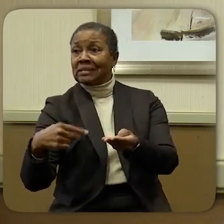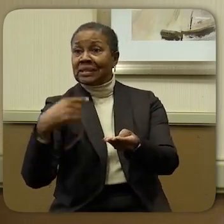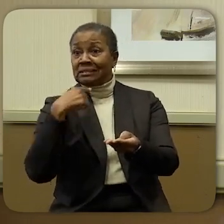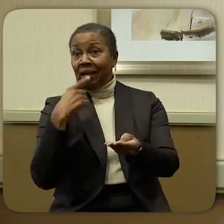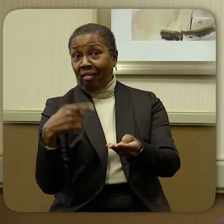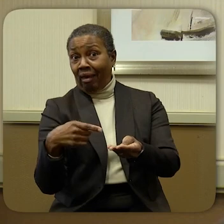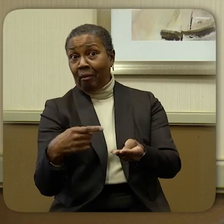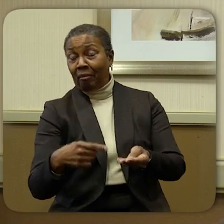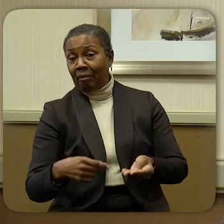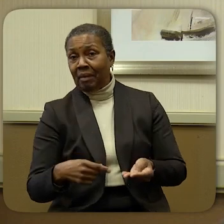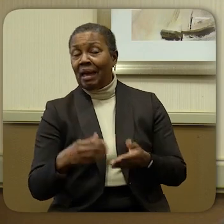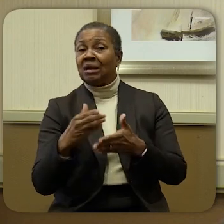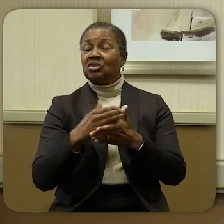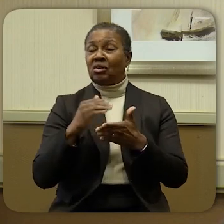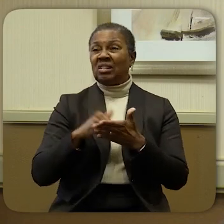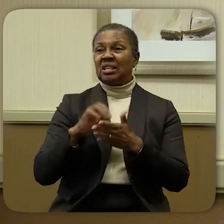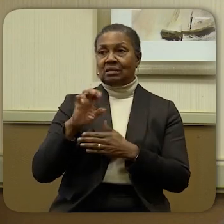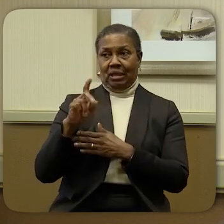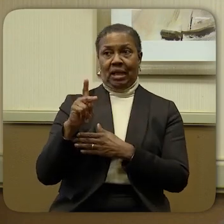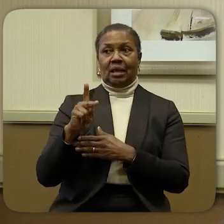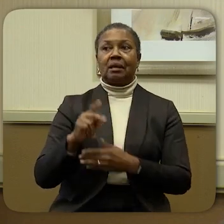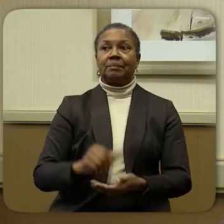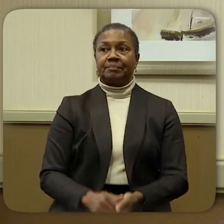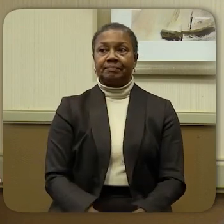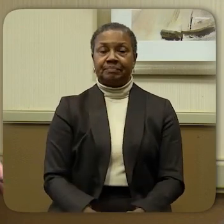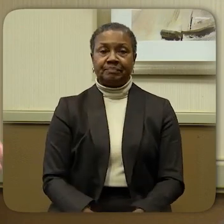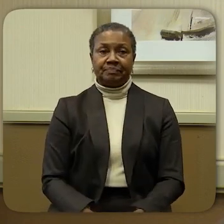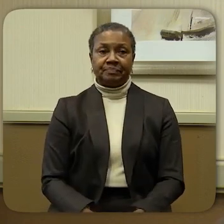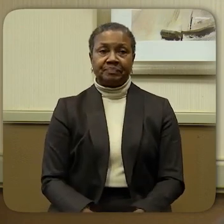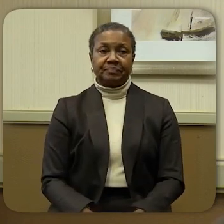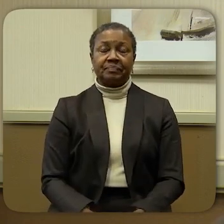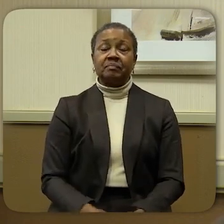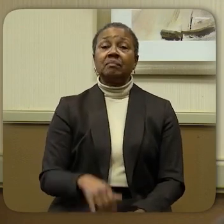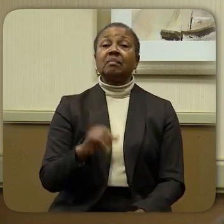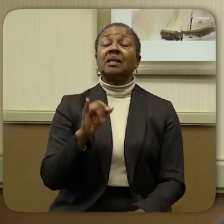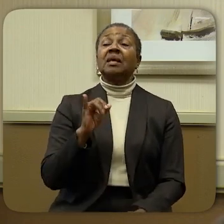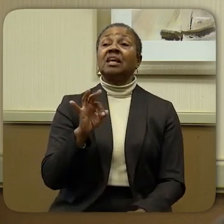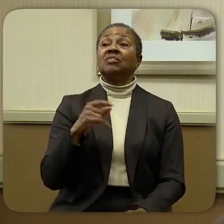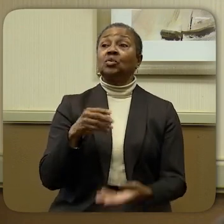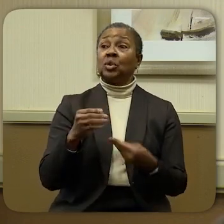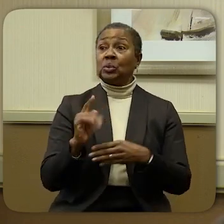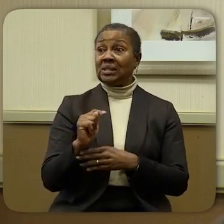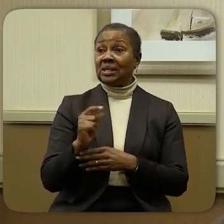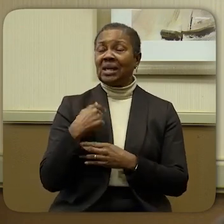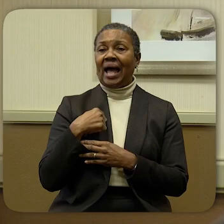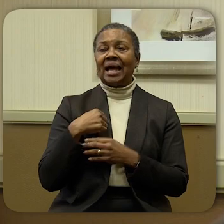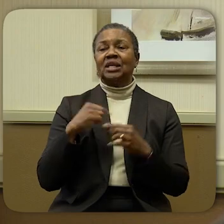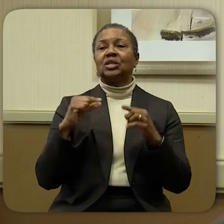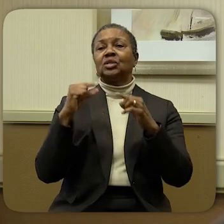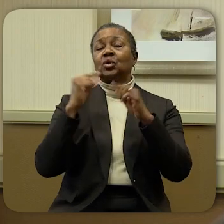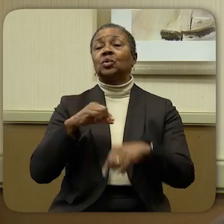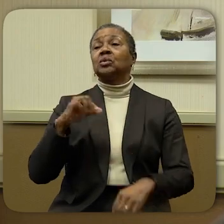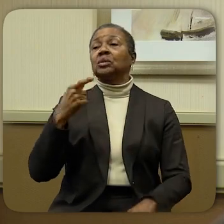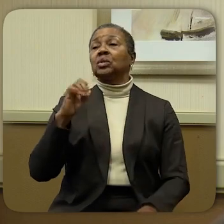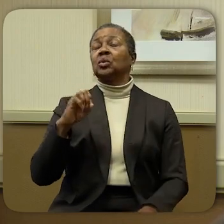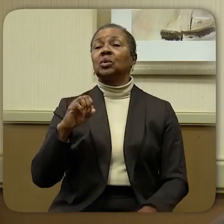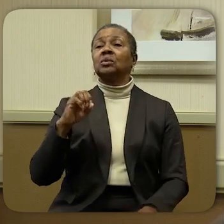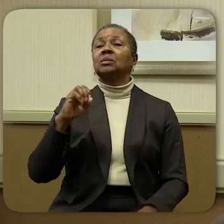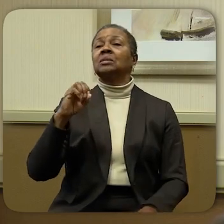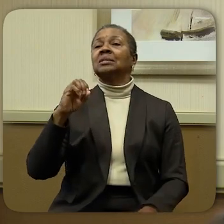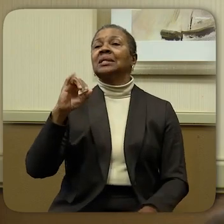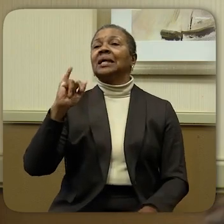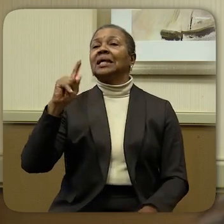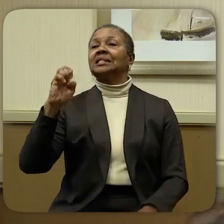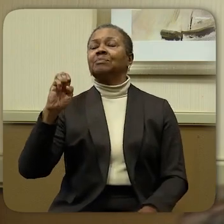well, sharing this link. I always, if you ever lose this, I just Google ISB transgender, and